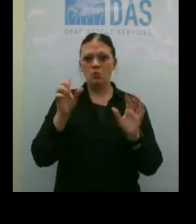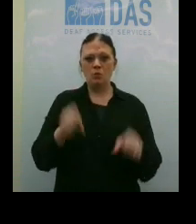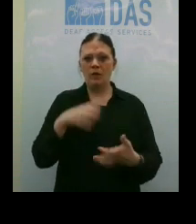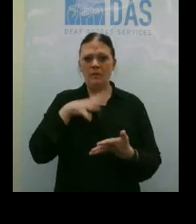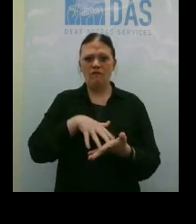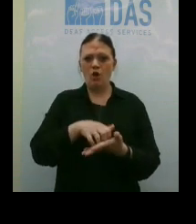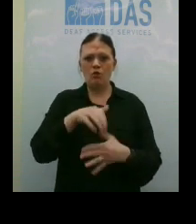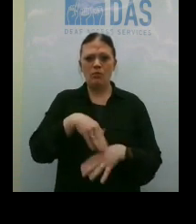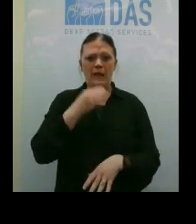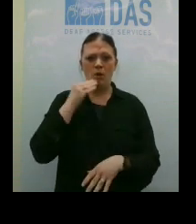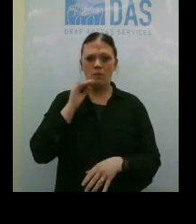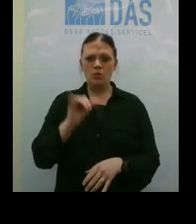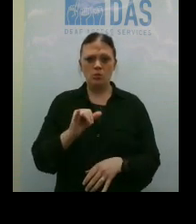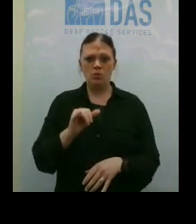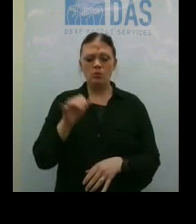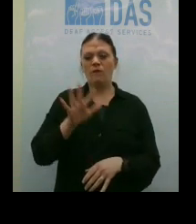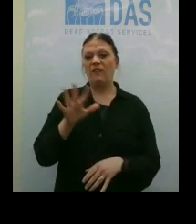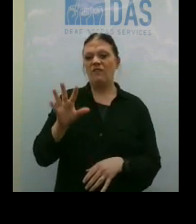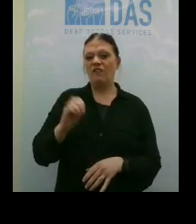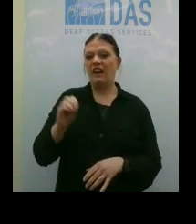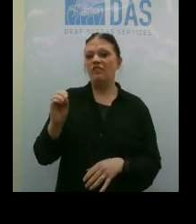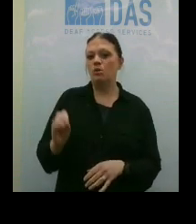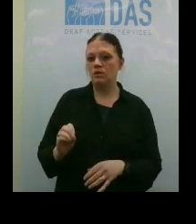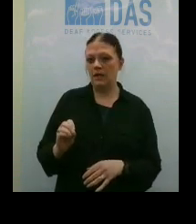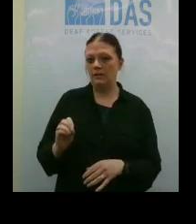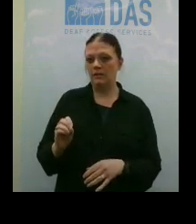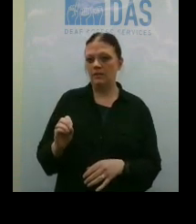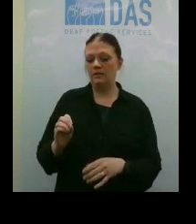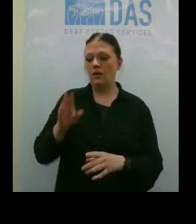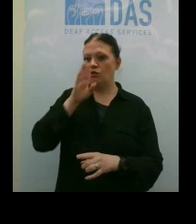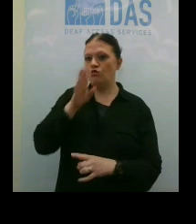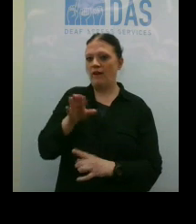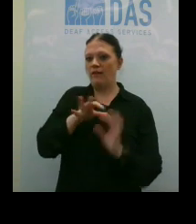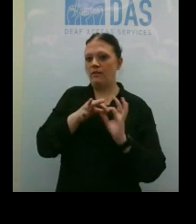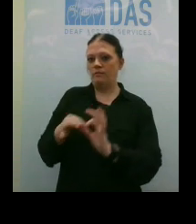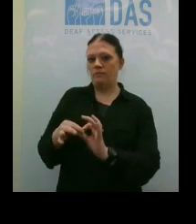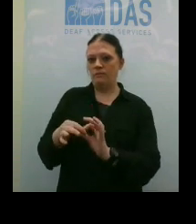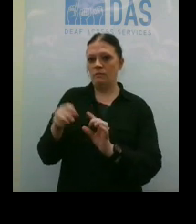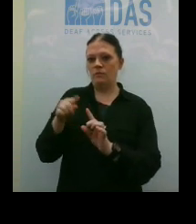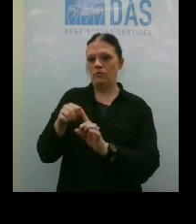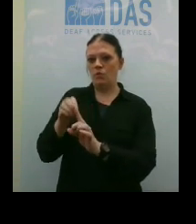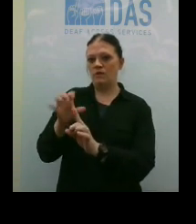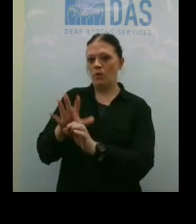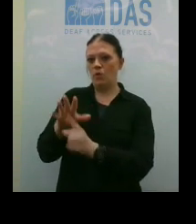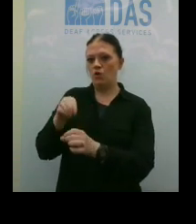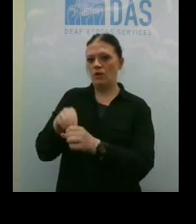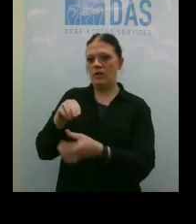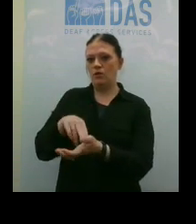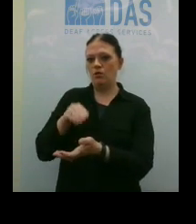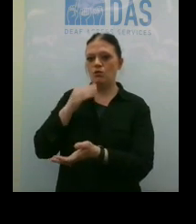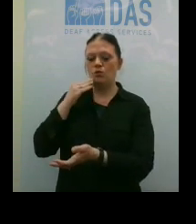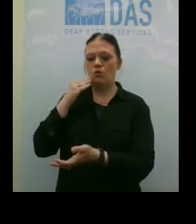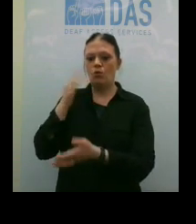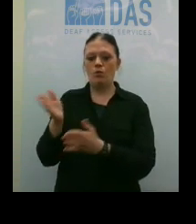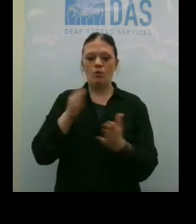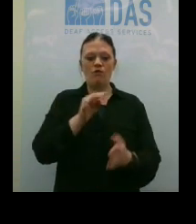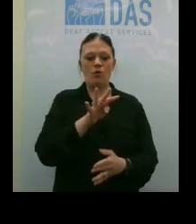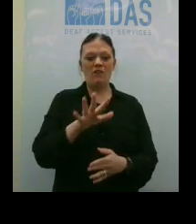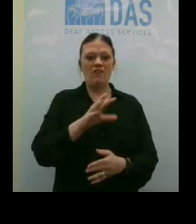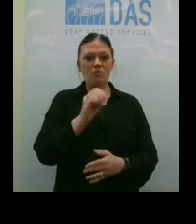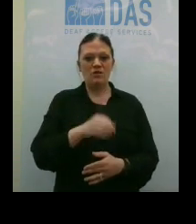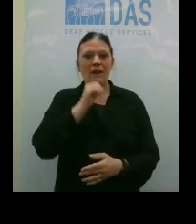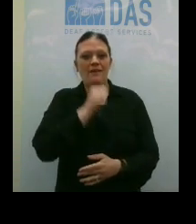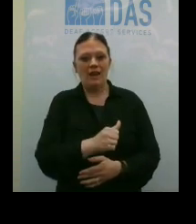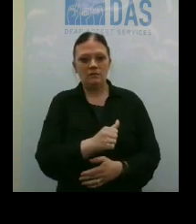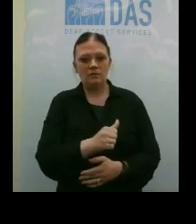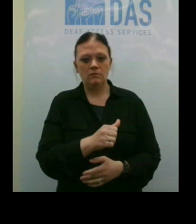living at home. So 55% of the deaths in Erie County are directly attributable to those that were exposed in a nursing home, but 45% of them were not.